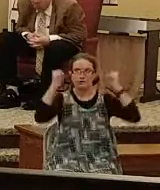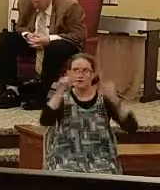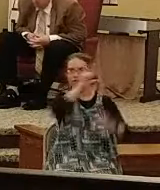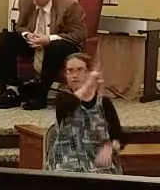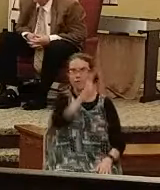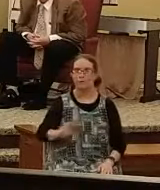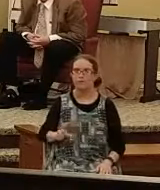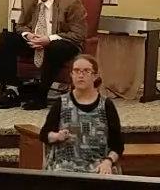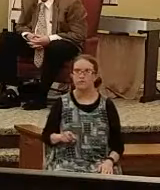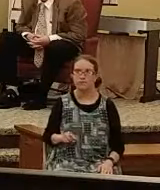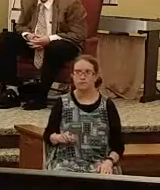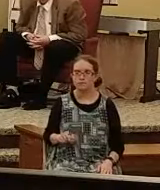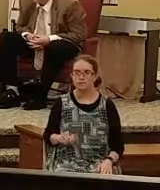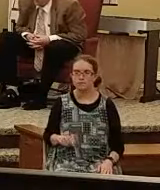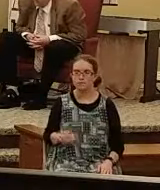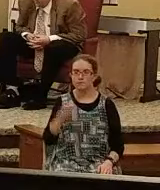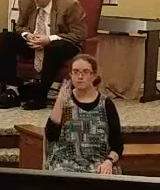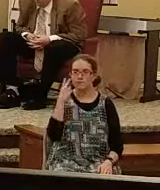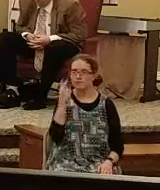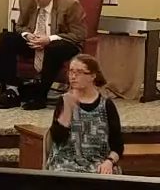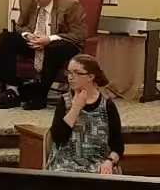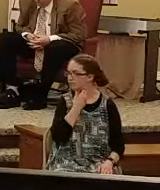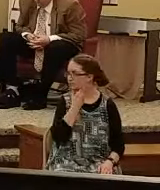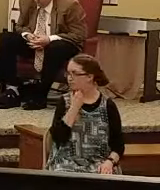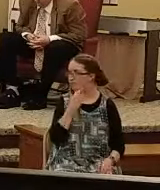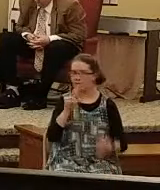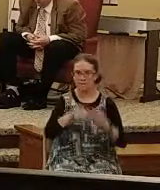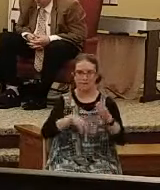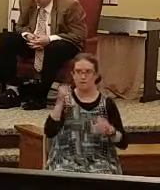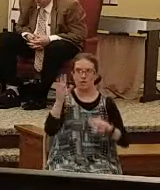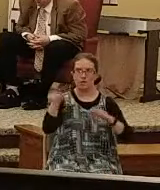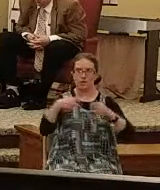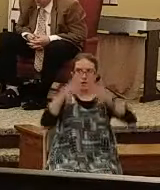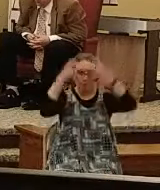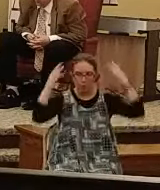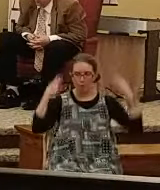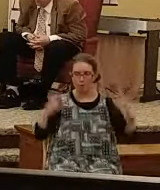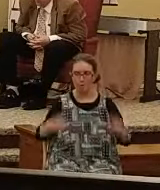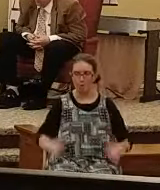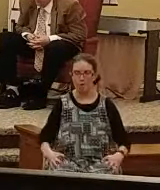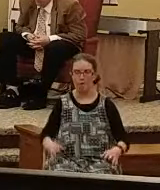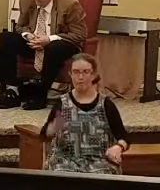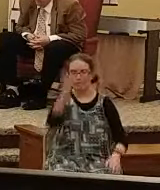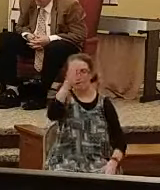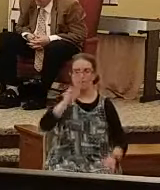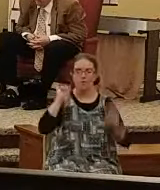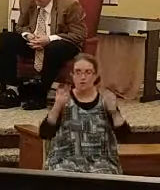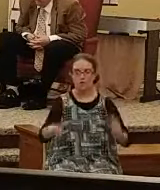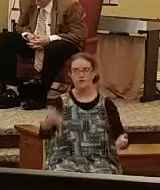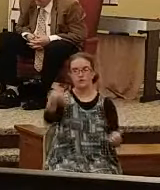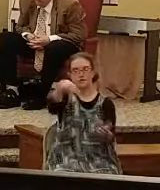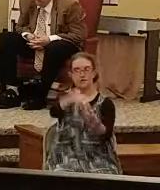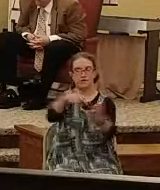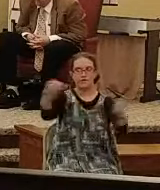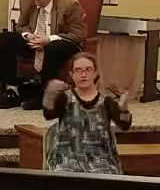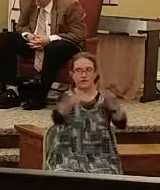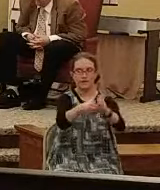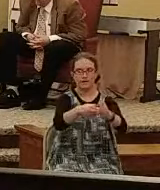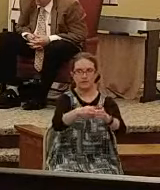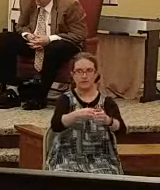All right. But look what he said in verse 11. Put on the whole armor of God that you may be able to stand against